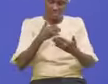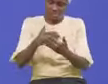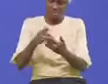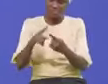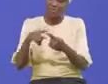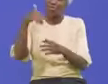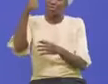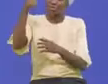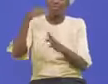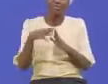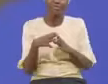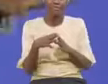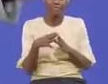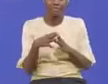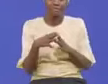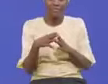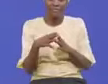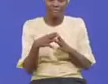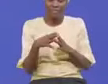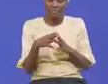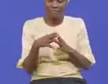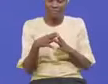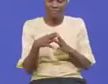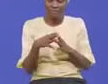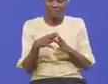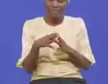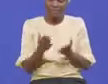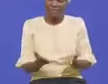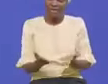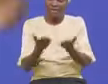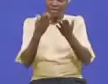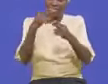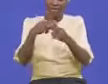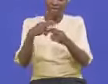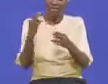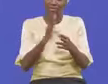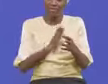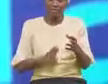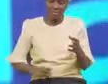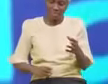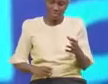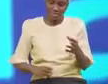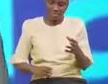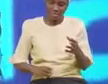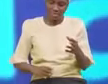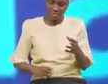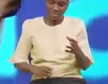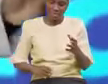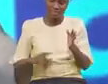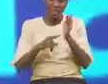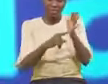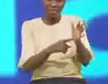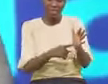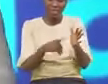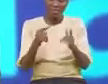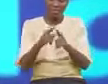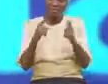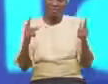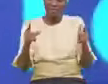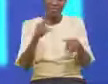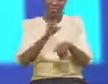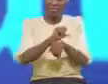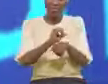Blova do ki ogbo. Magnify the name of Christ. Ko Kristo bo nkonchi. Manifest the miracle working power